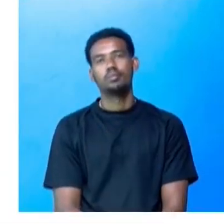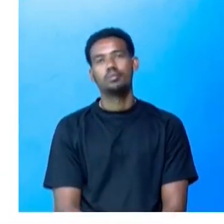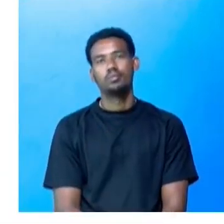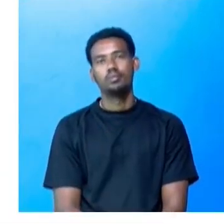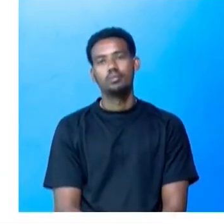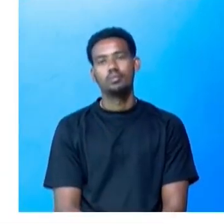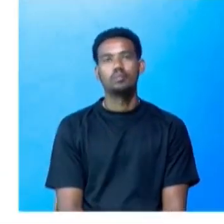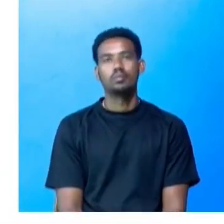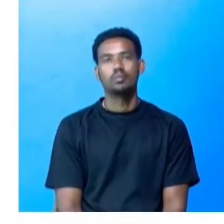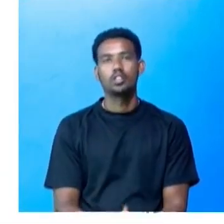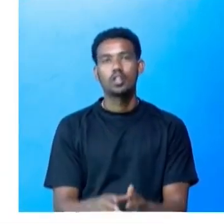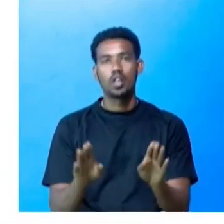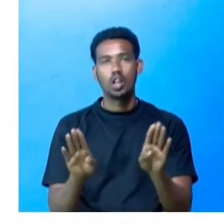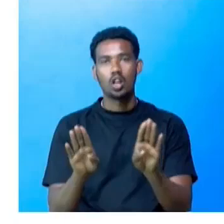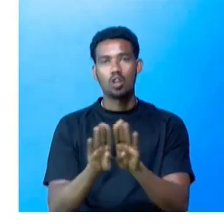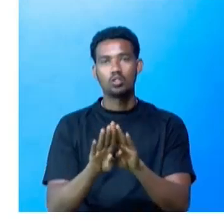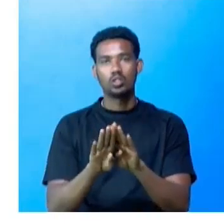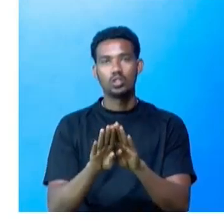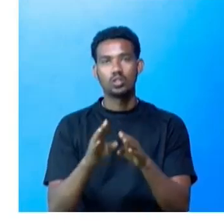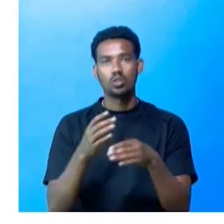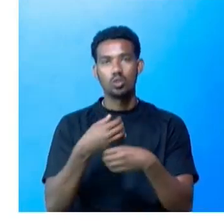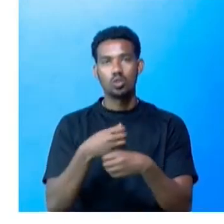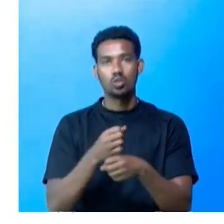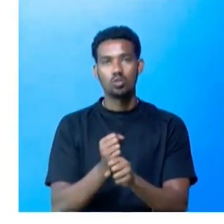So, students,